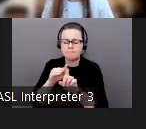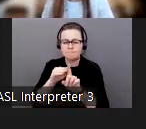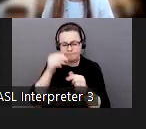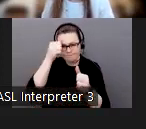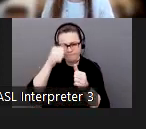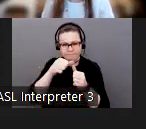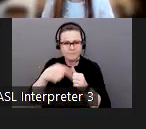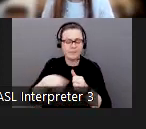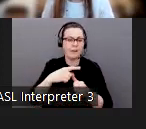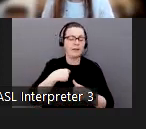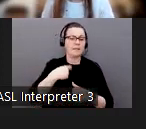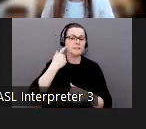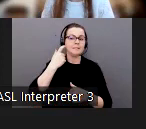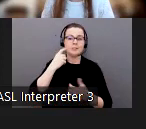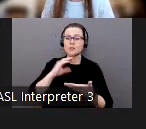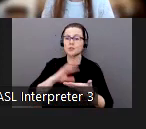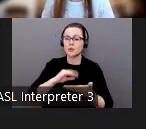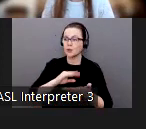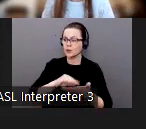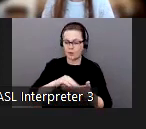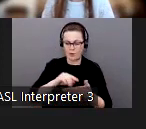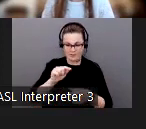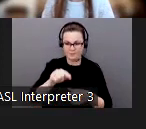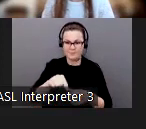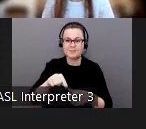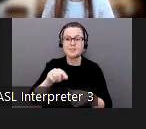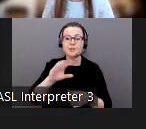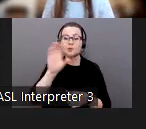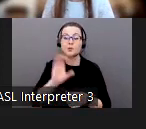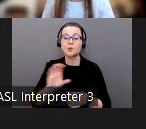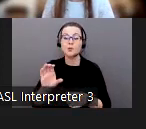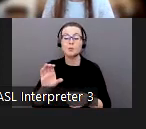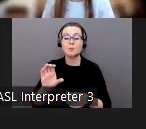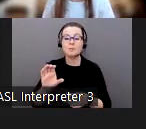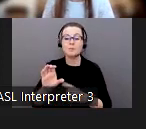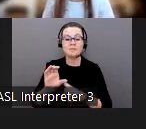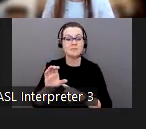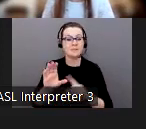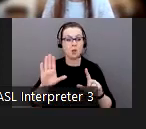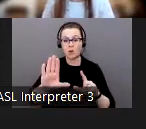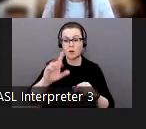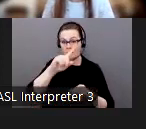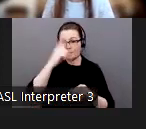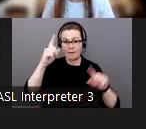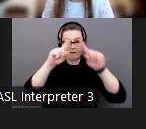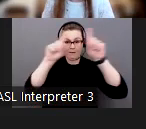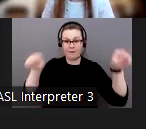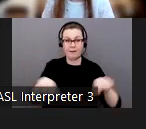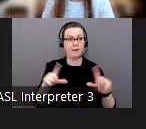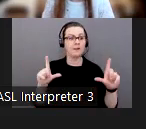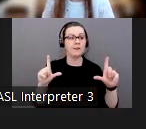discovered as we learn about the platform. For this presentation, in the corner of your black box, there is a little